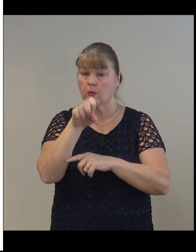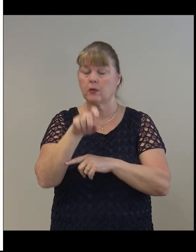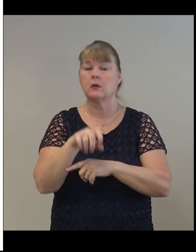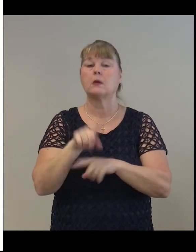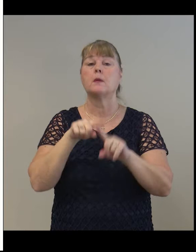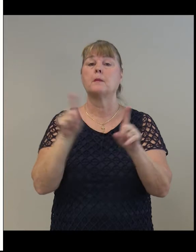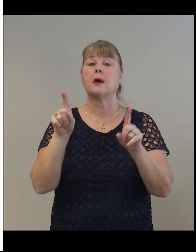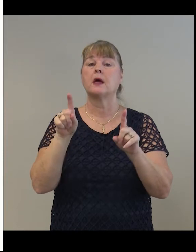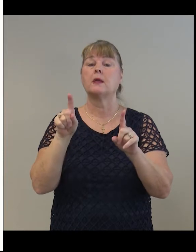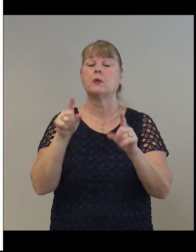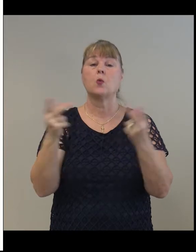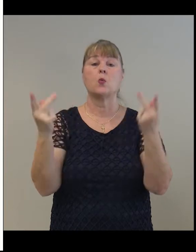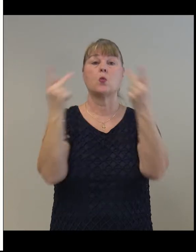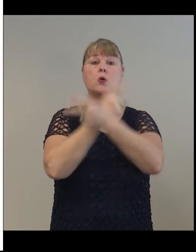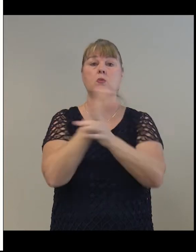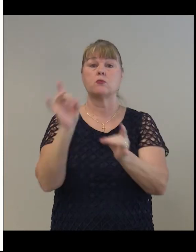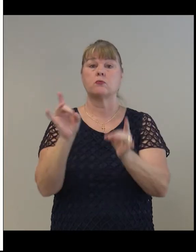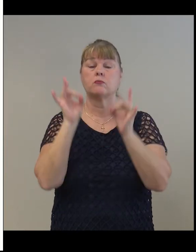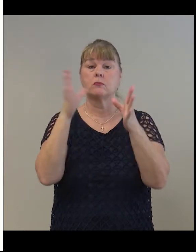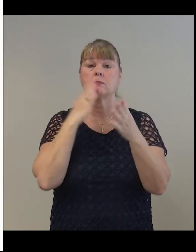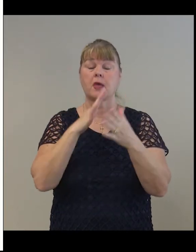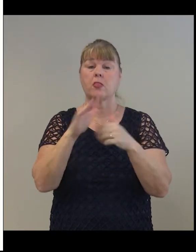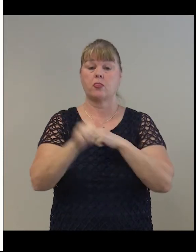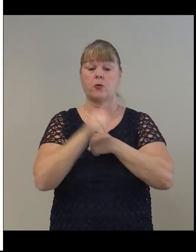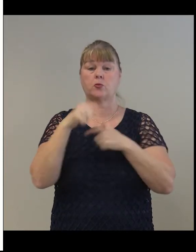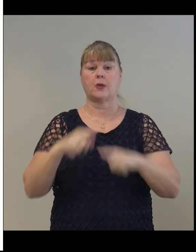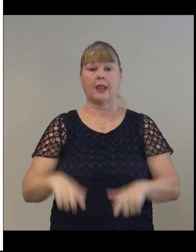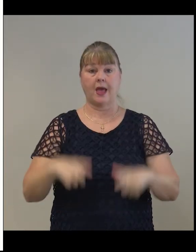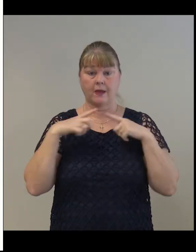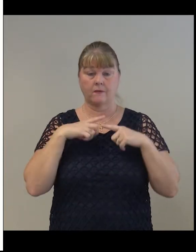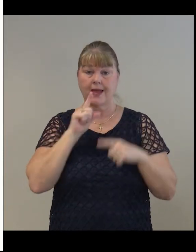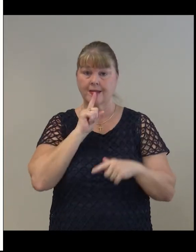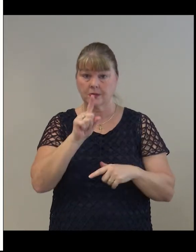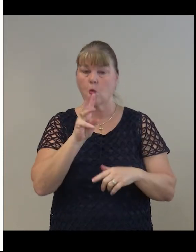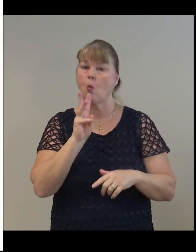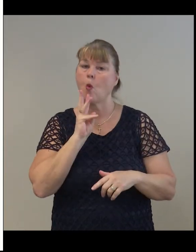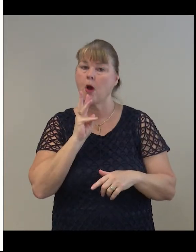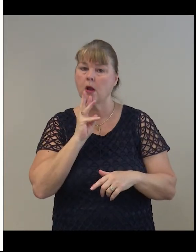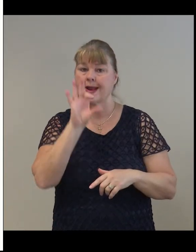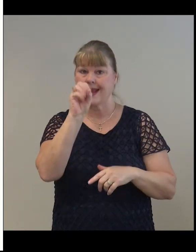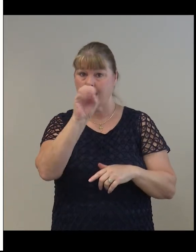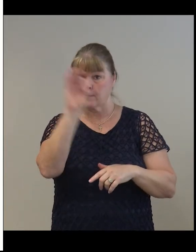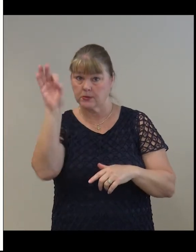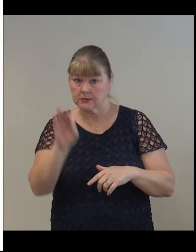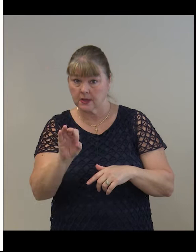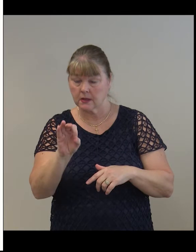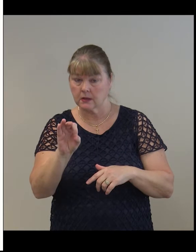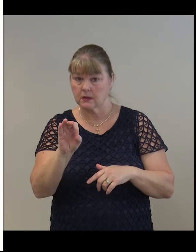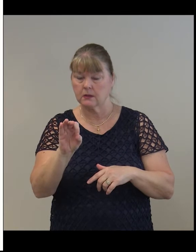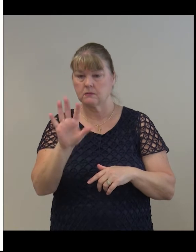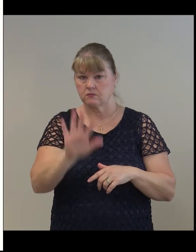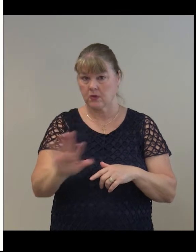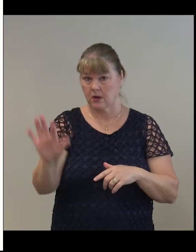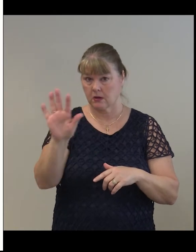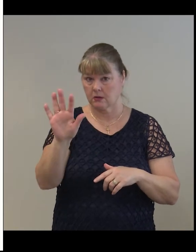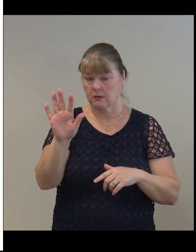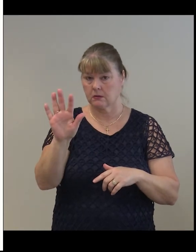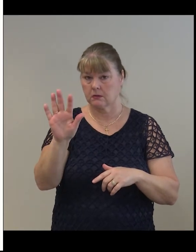But the greatest threat to life is actually going to be water. 90% or